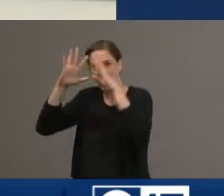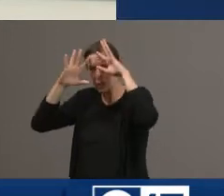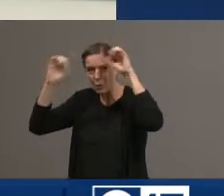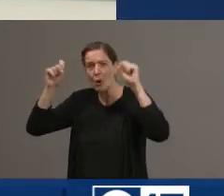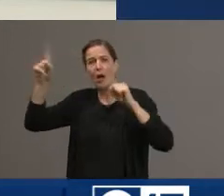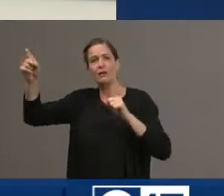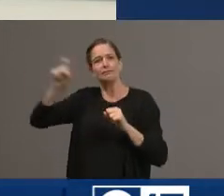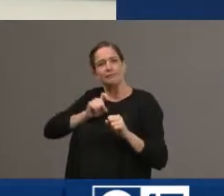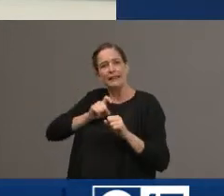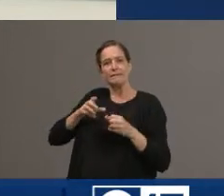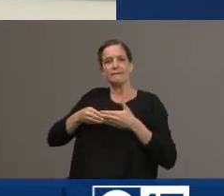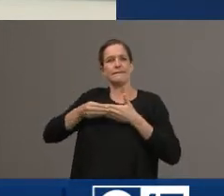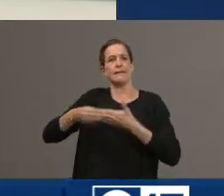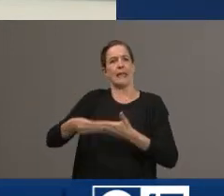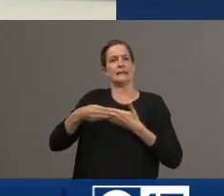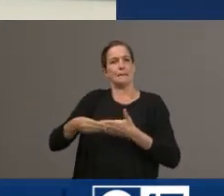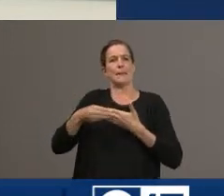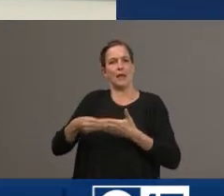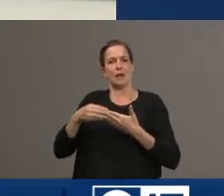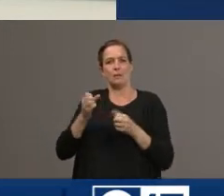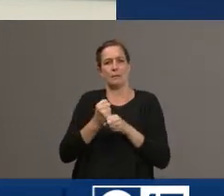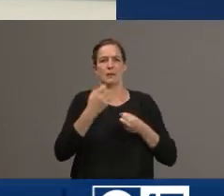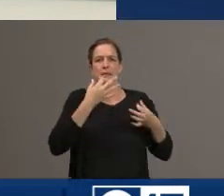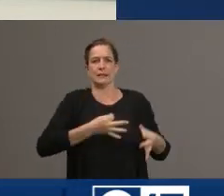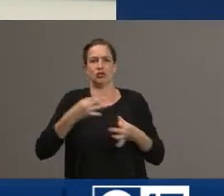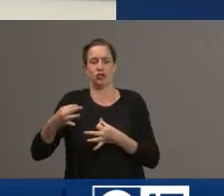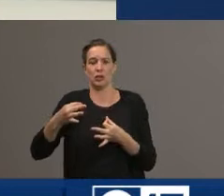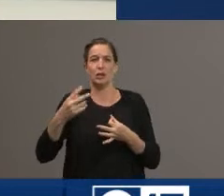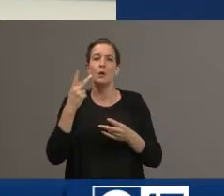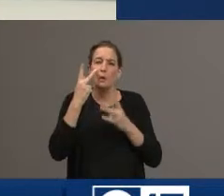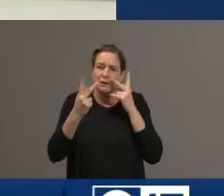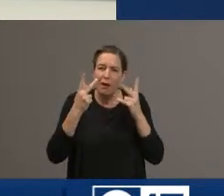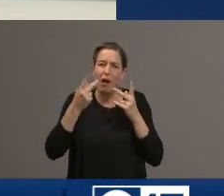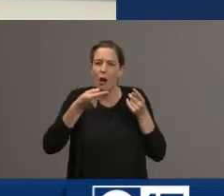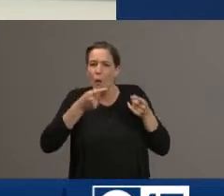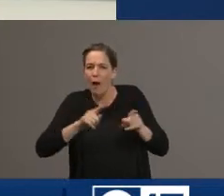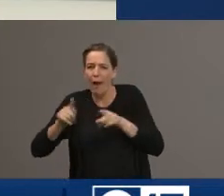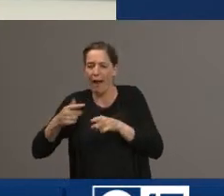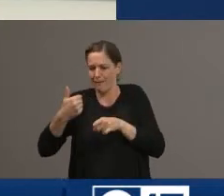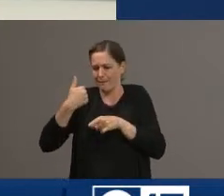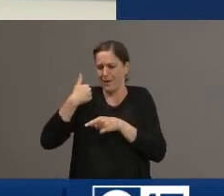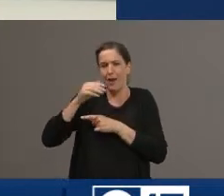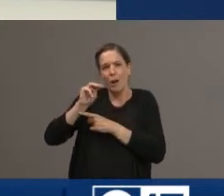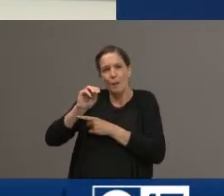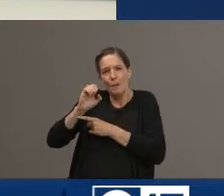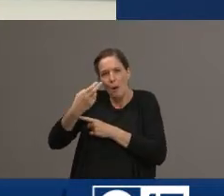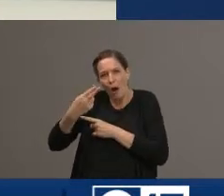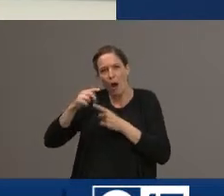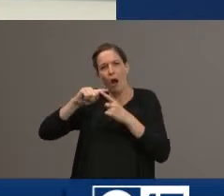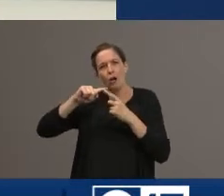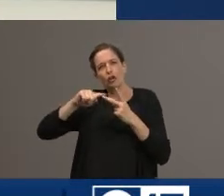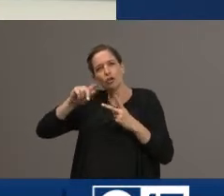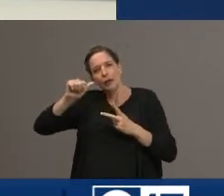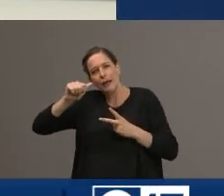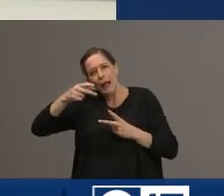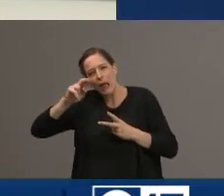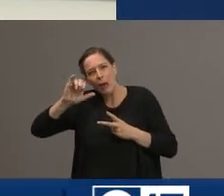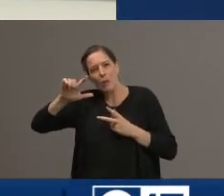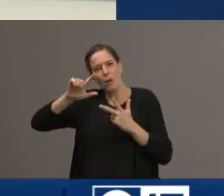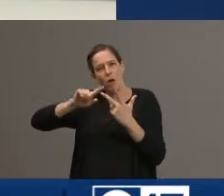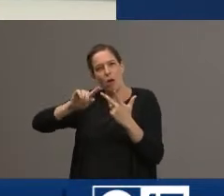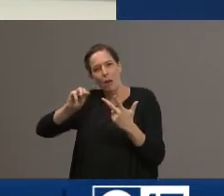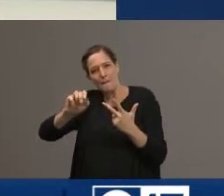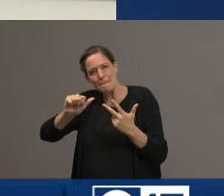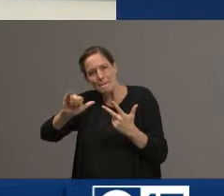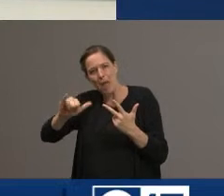saw what other states were going through in March and April and May. We were preparing at that time for what is now